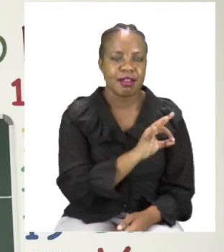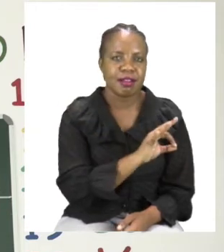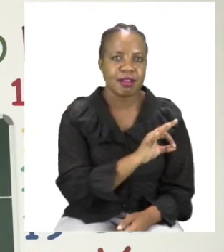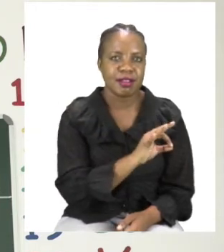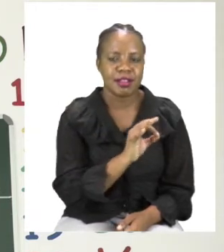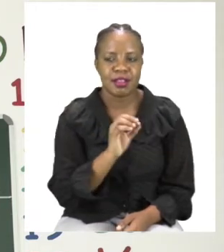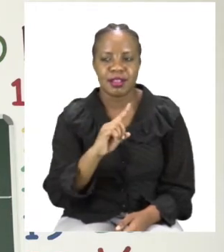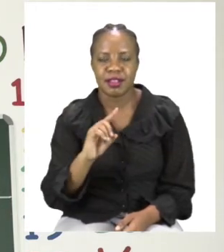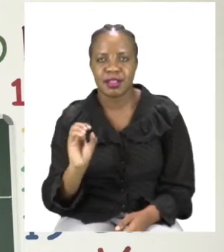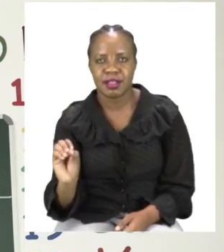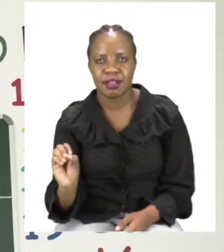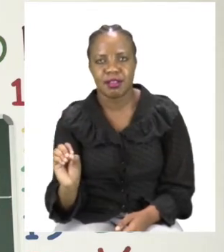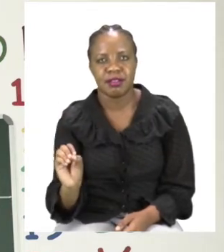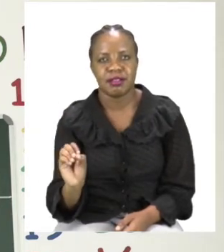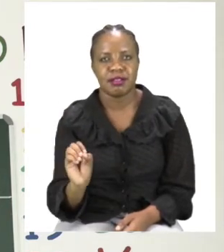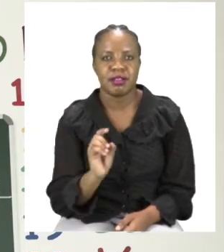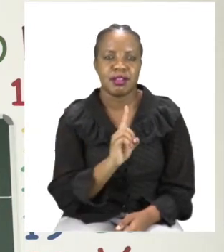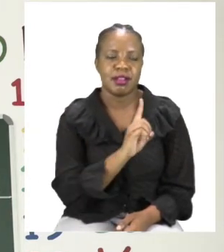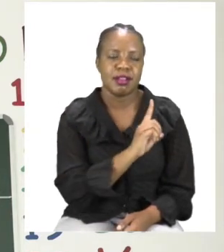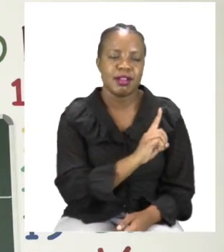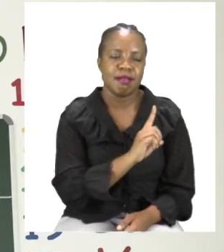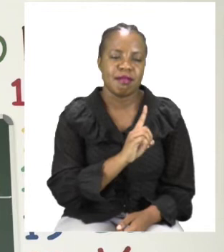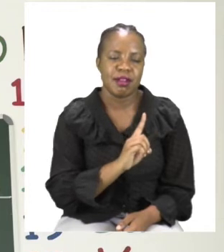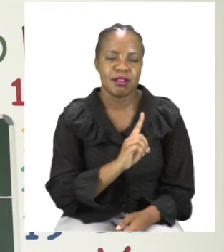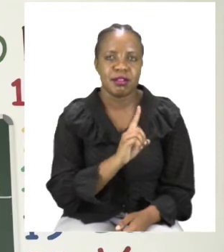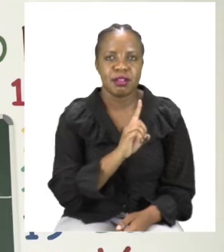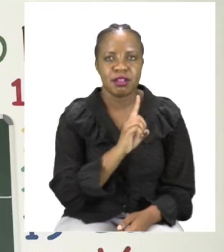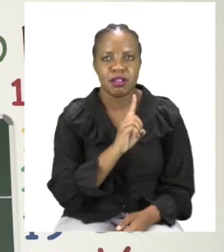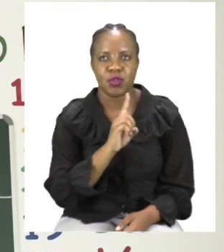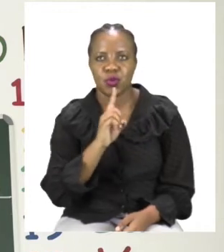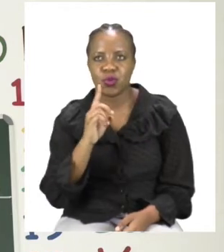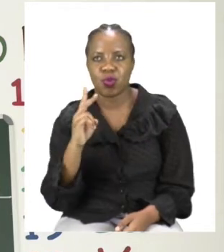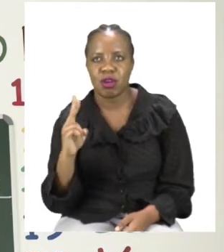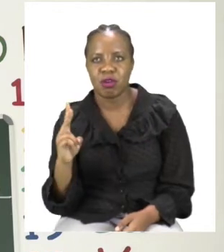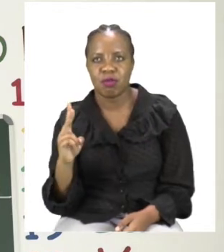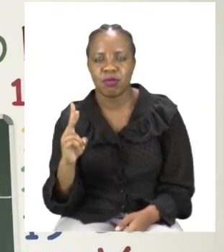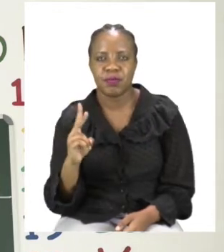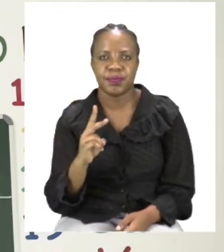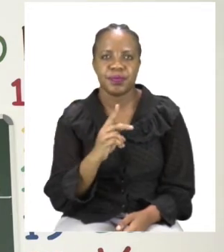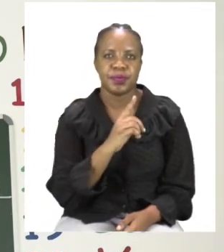9, 10, 11, 12,